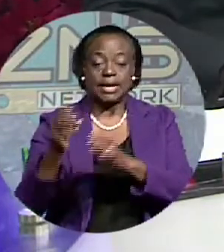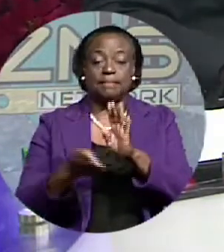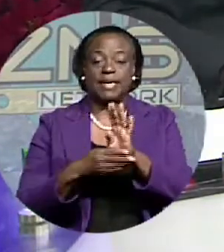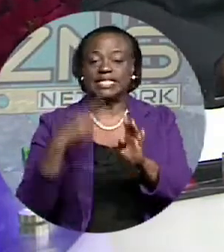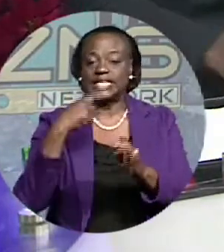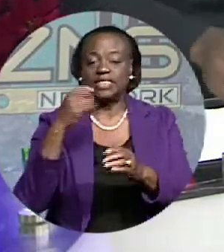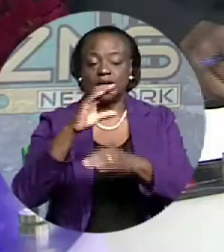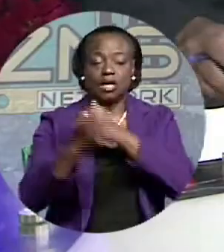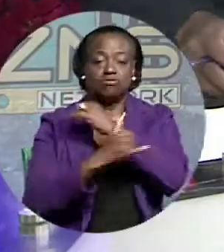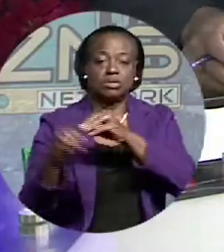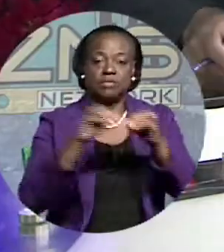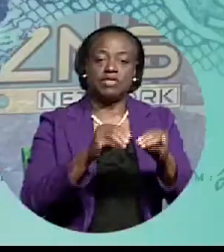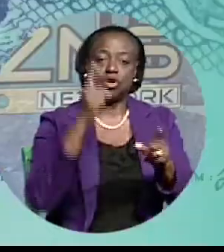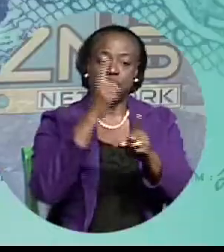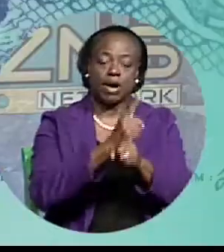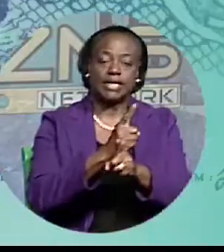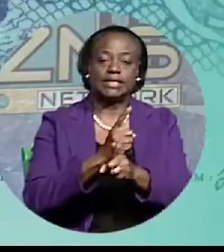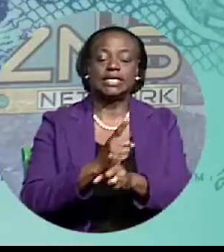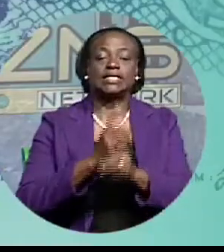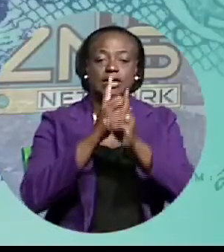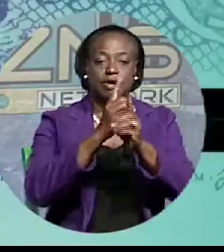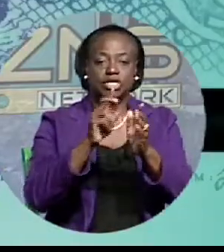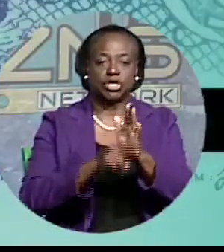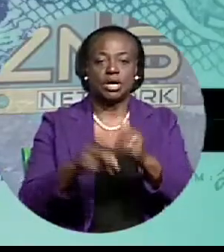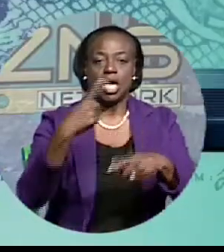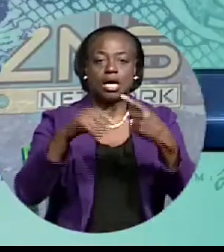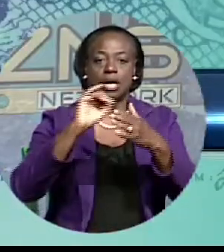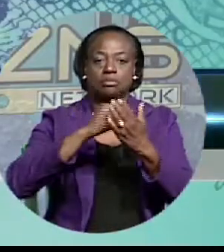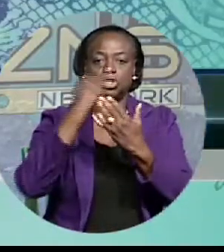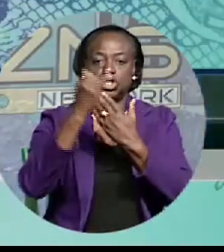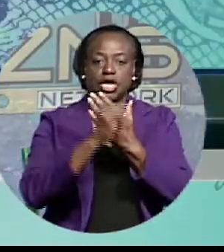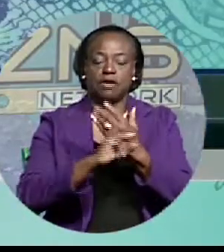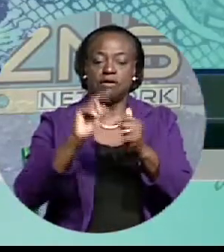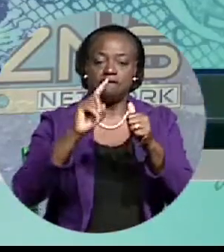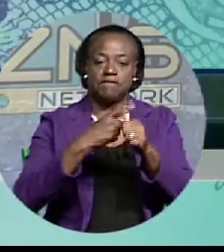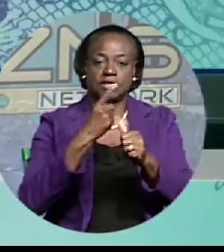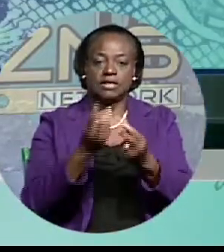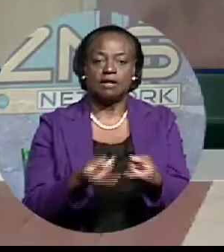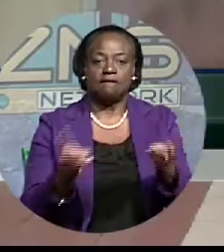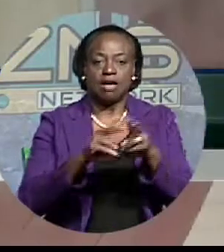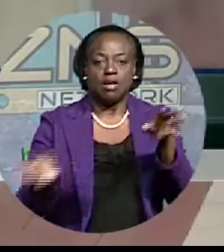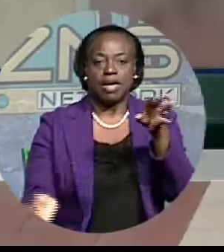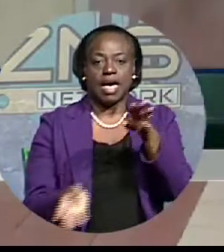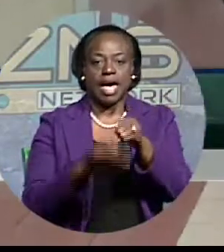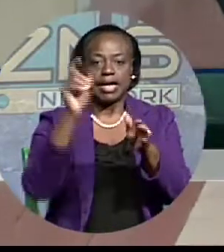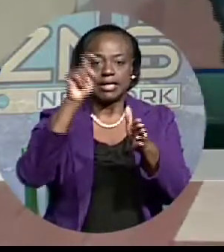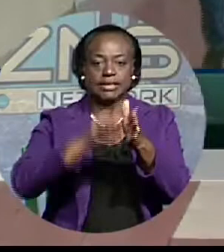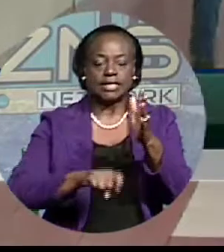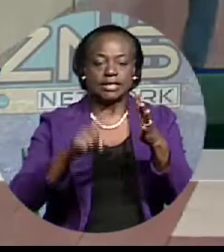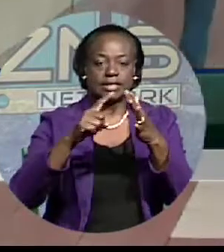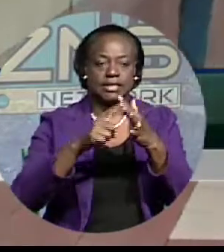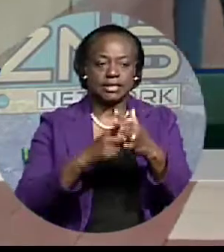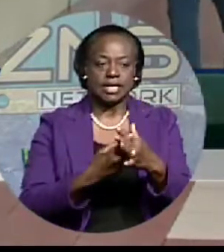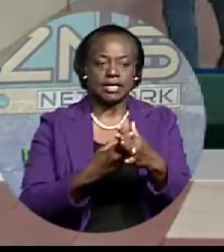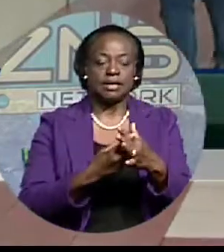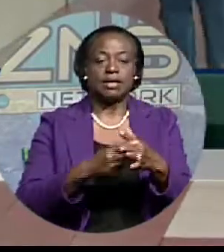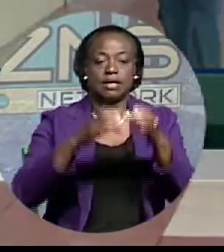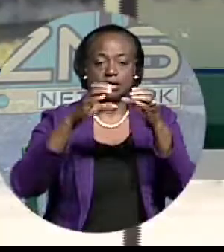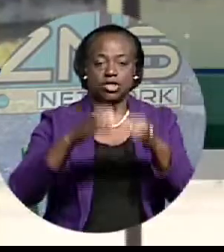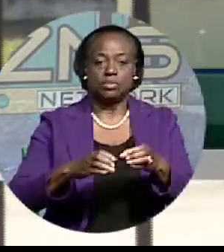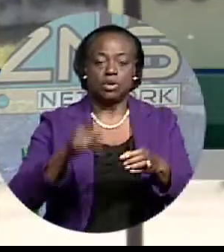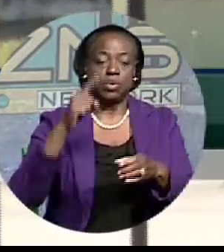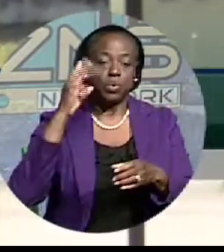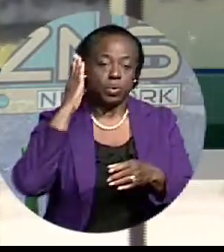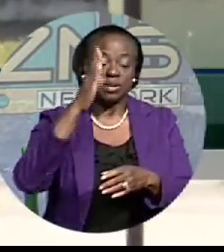direction. Come January 1st, when value-added tax is implemented, consumers could expect some prices to go